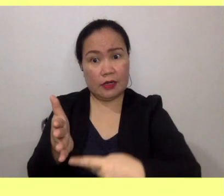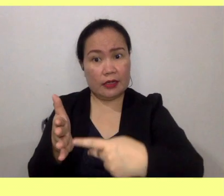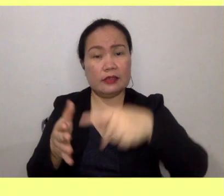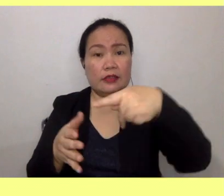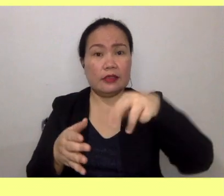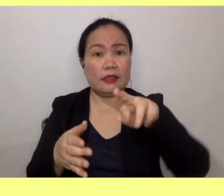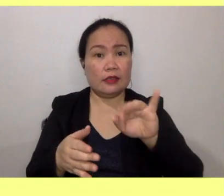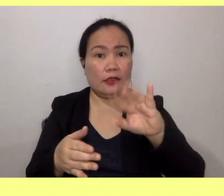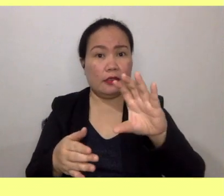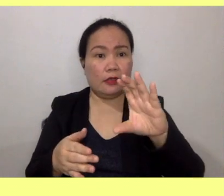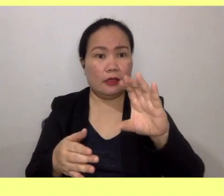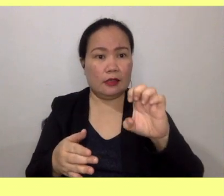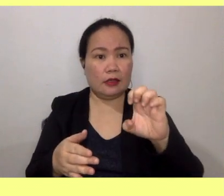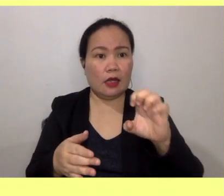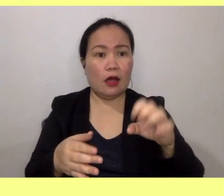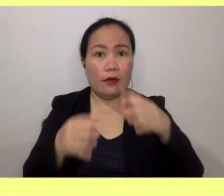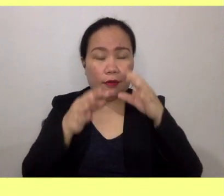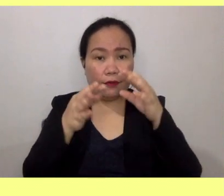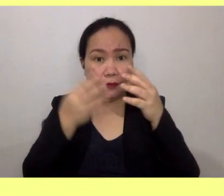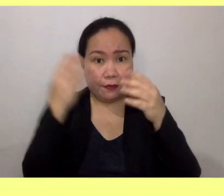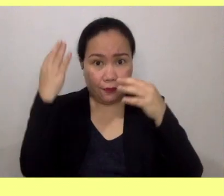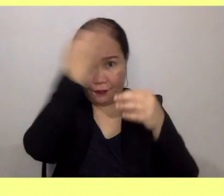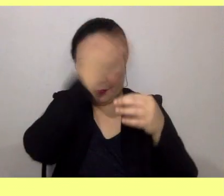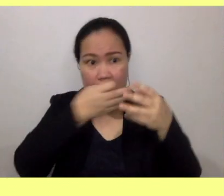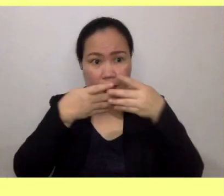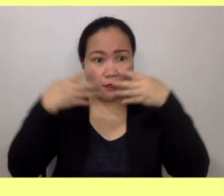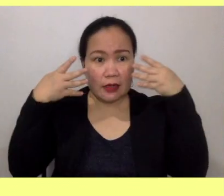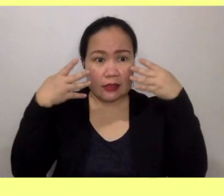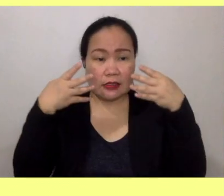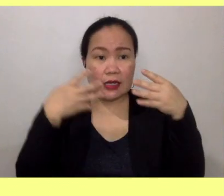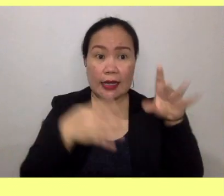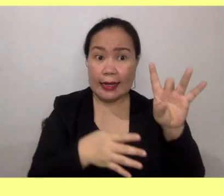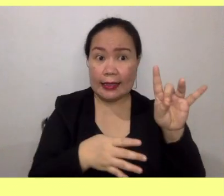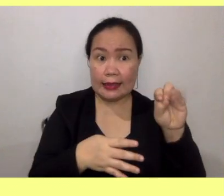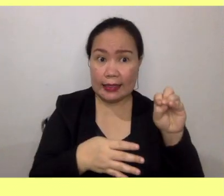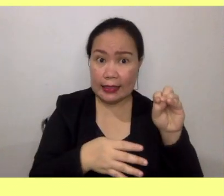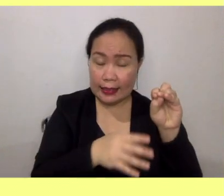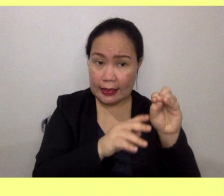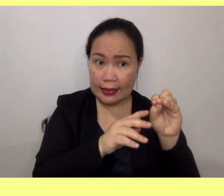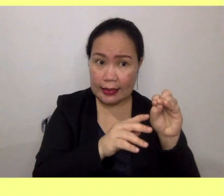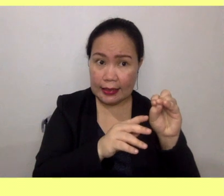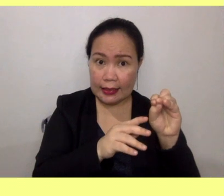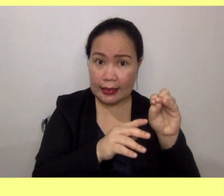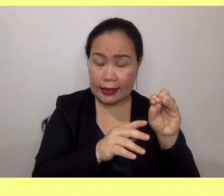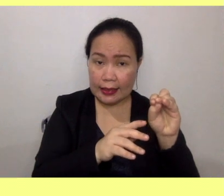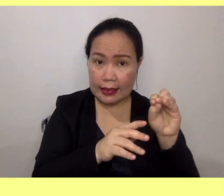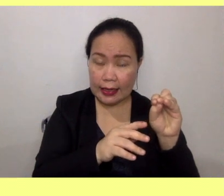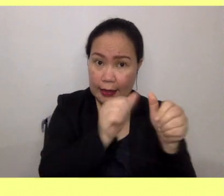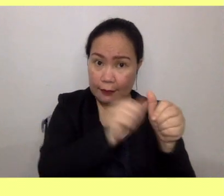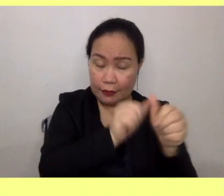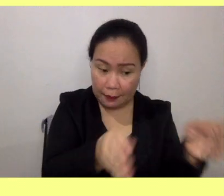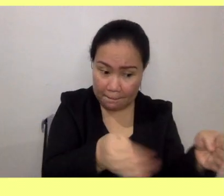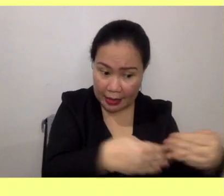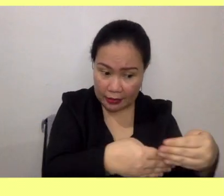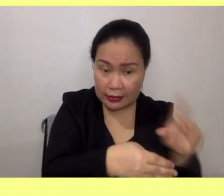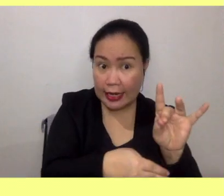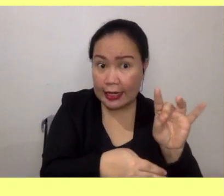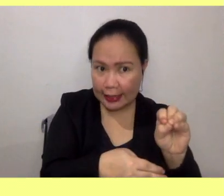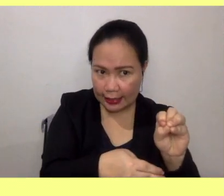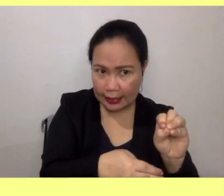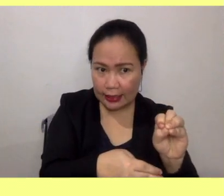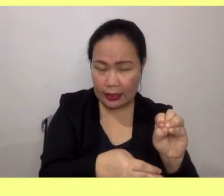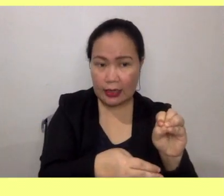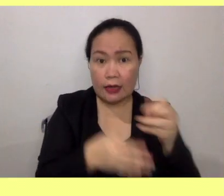per box is 80 pesos. Ita-times natin siya kung ilang box yung number. So, since